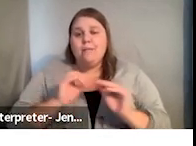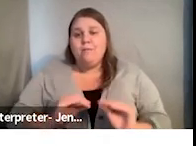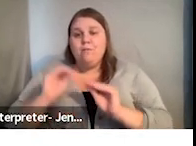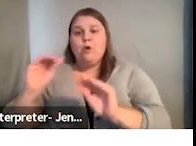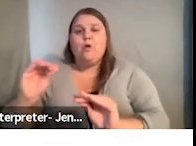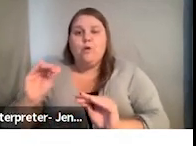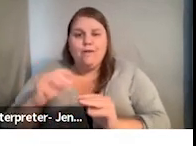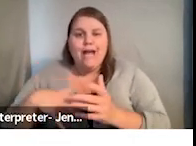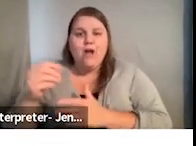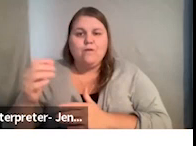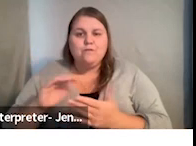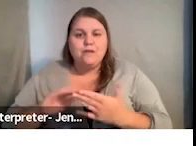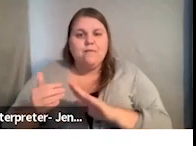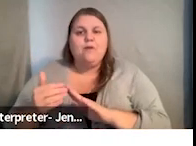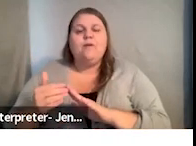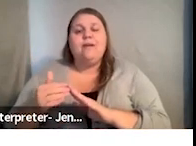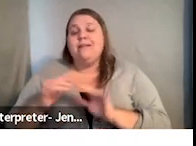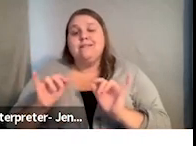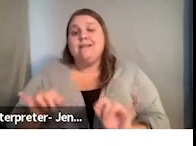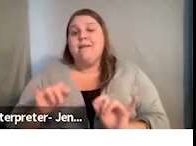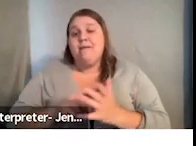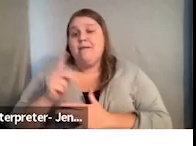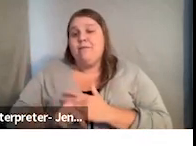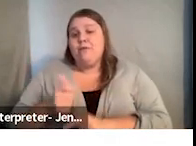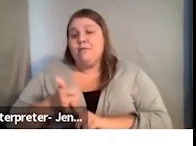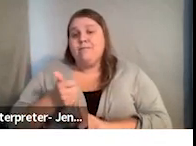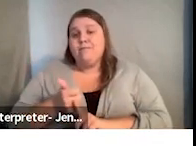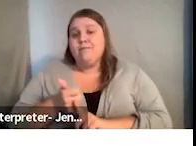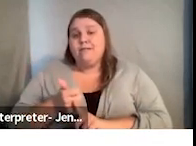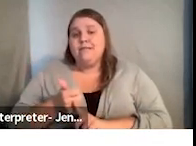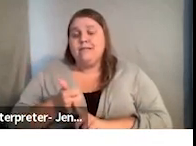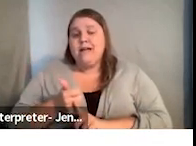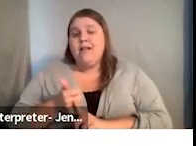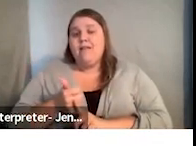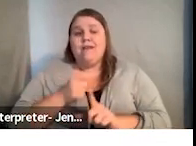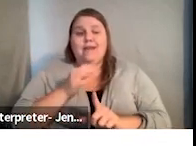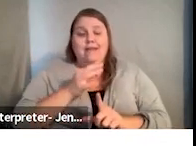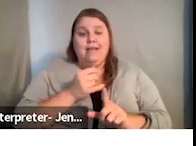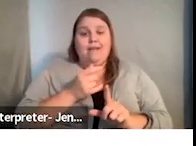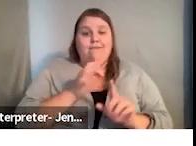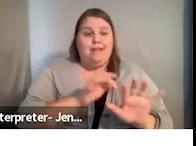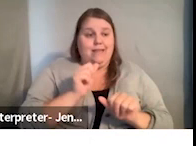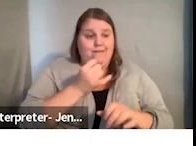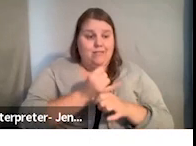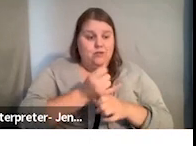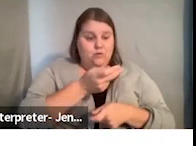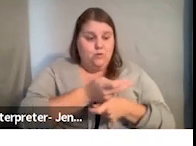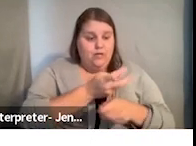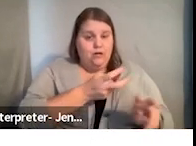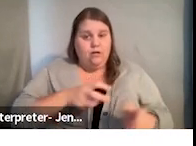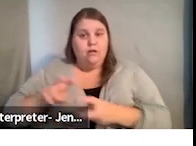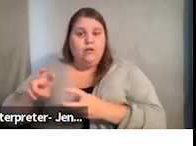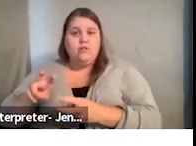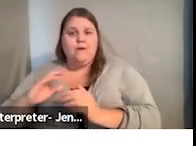community. As such, the program is available to individuals leaving institutional care who are moving into a leased